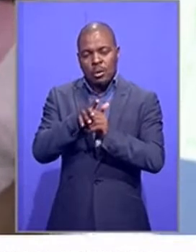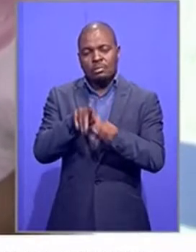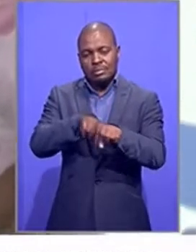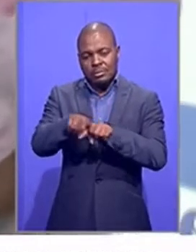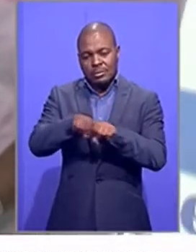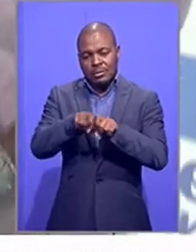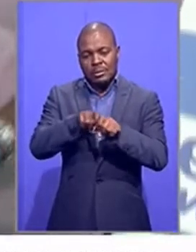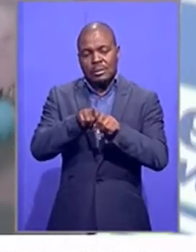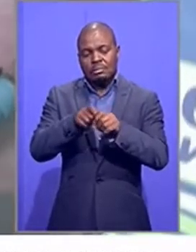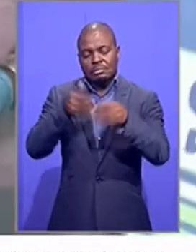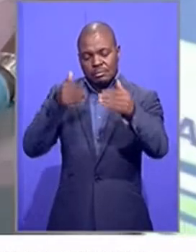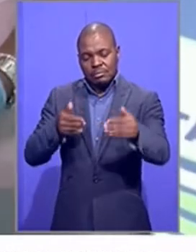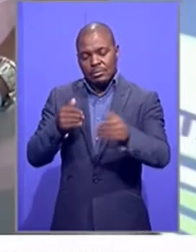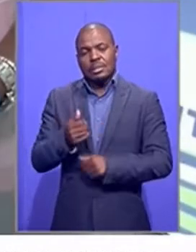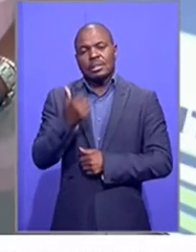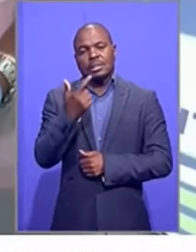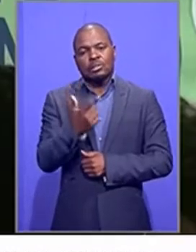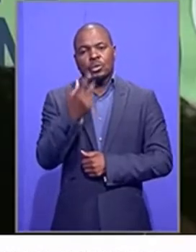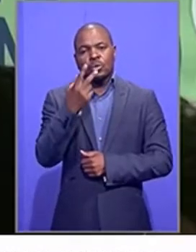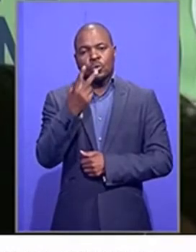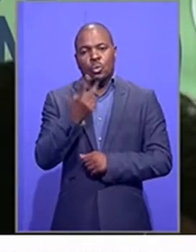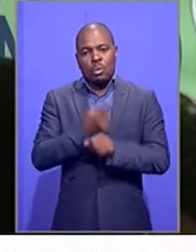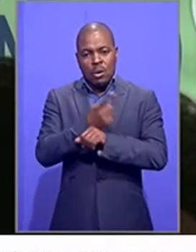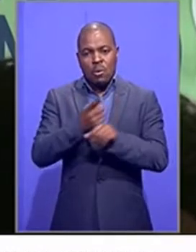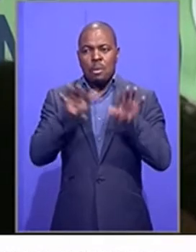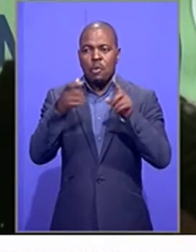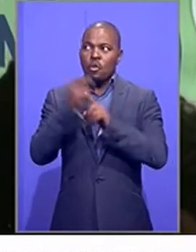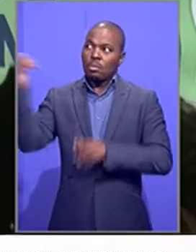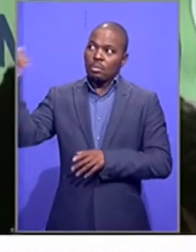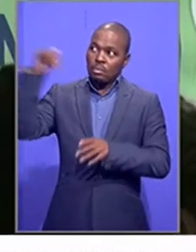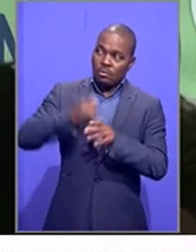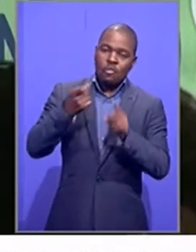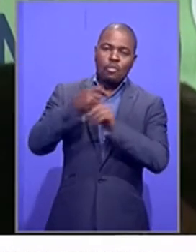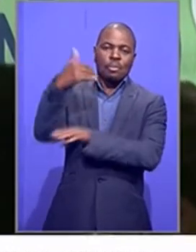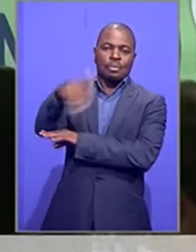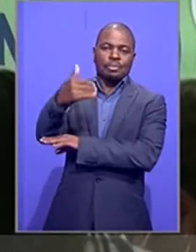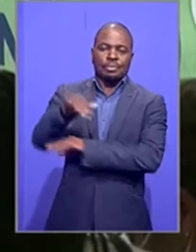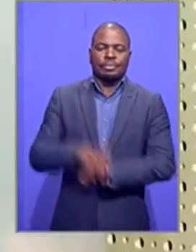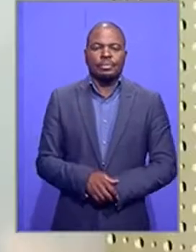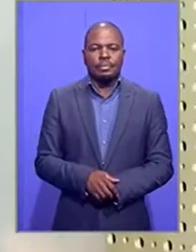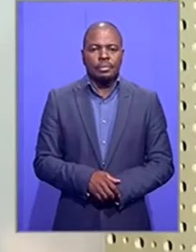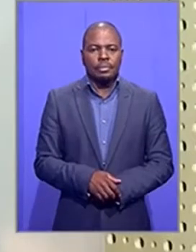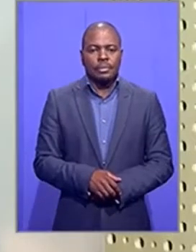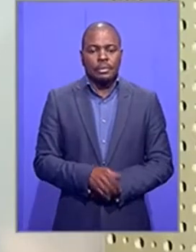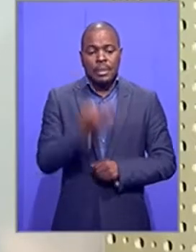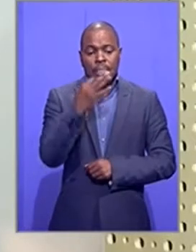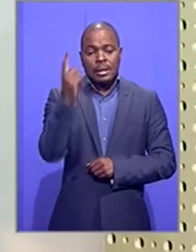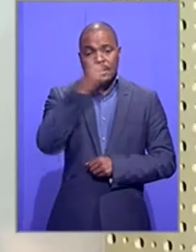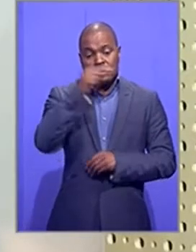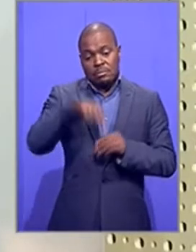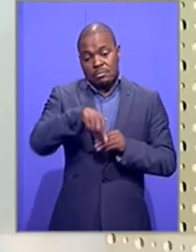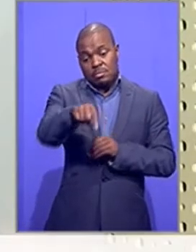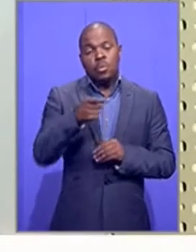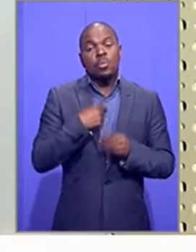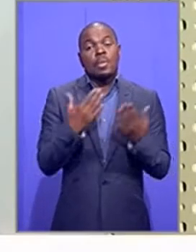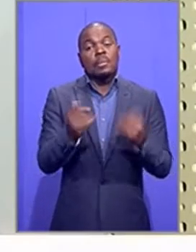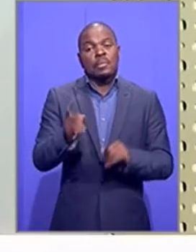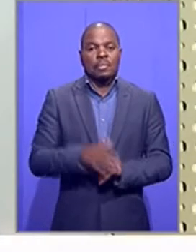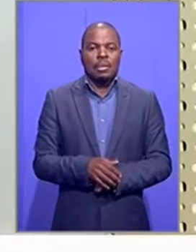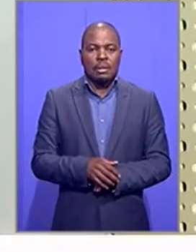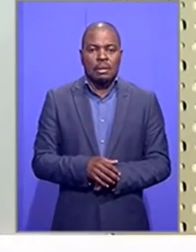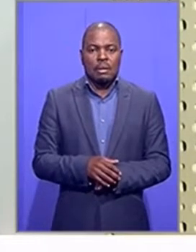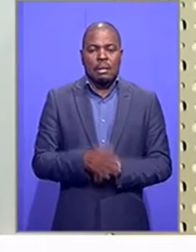tse 72 tsa baeng ba ba tswang kwa moseja go tsena mo nageng. After 30 days, what we expect is that